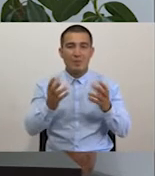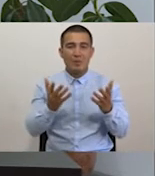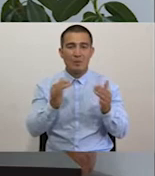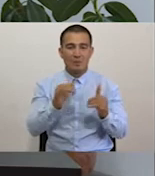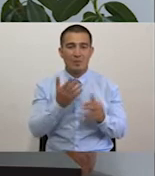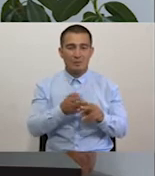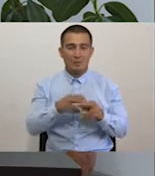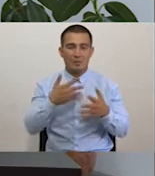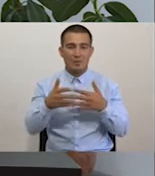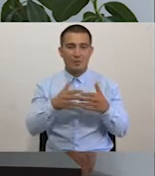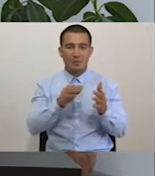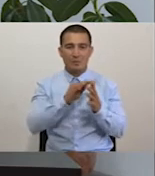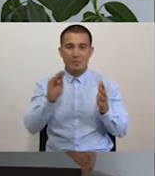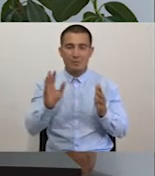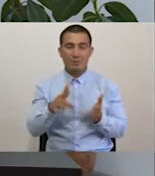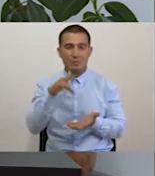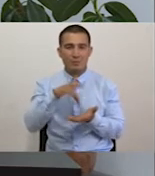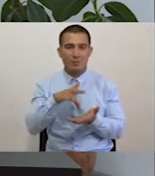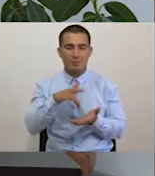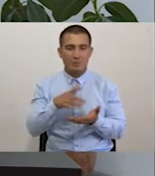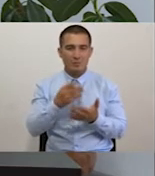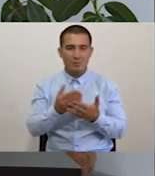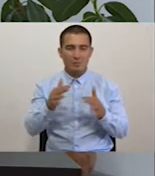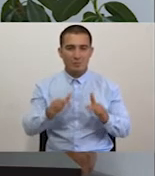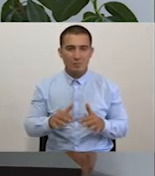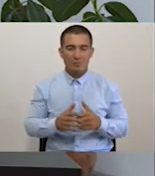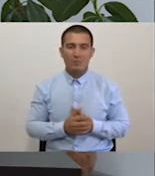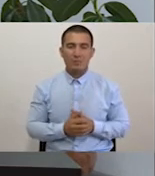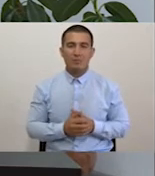mana olmamiz o'rtadan